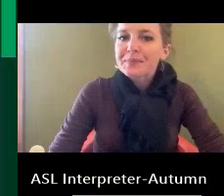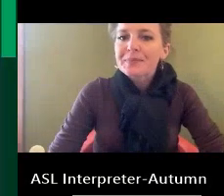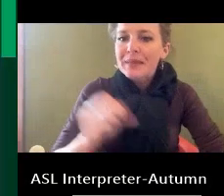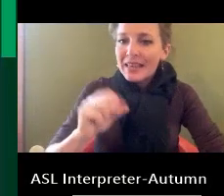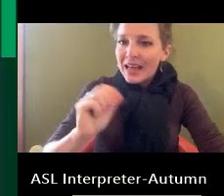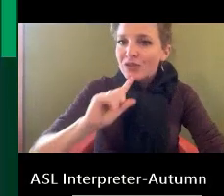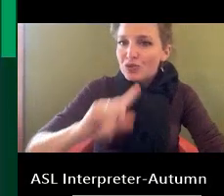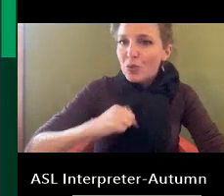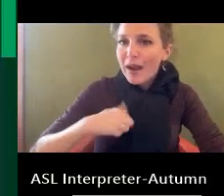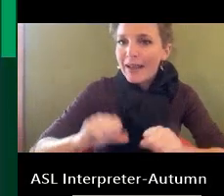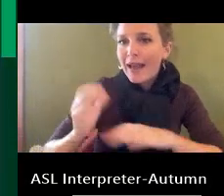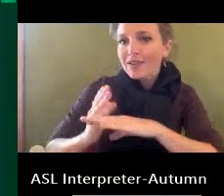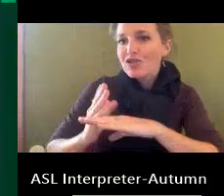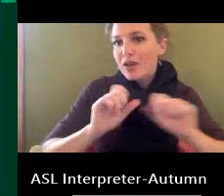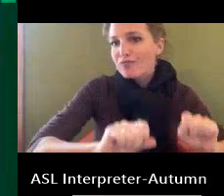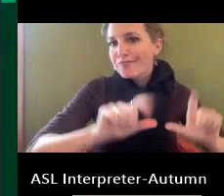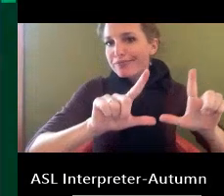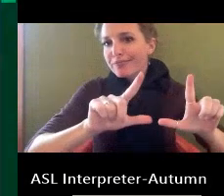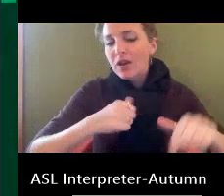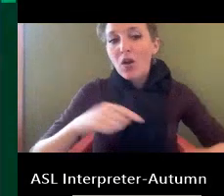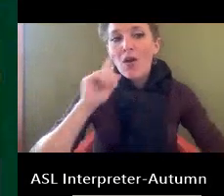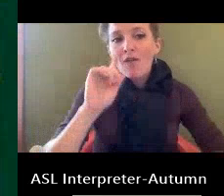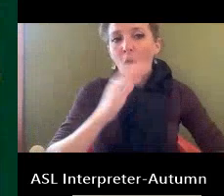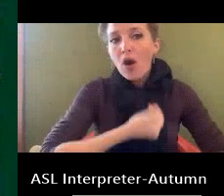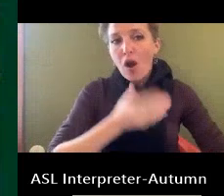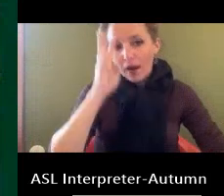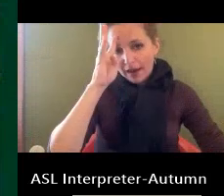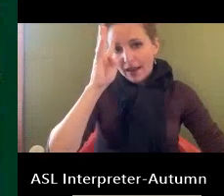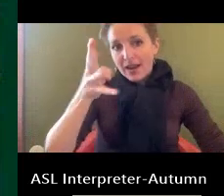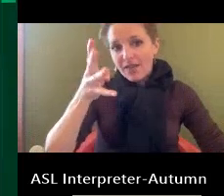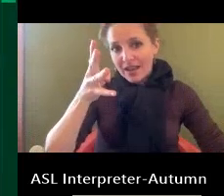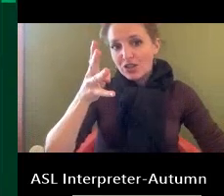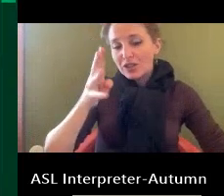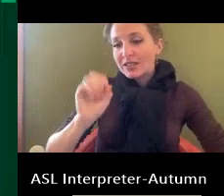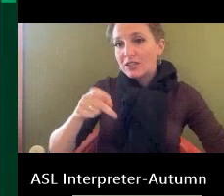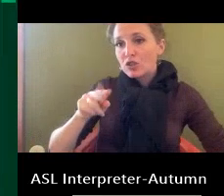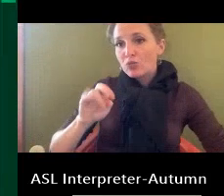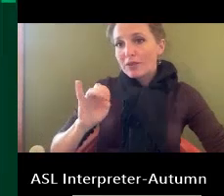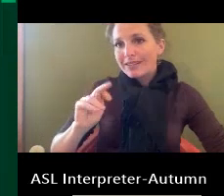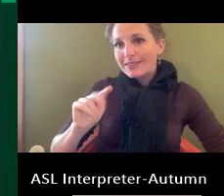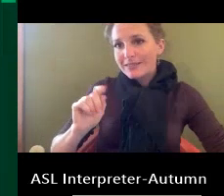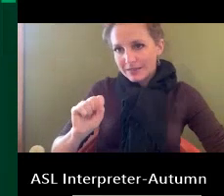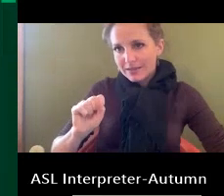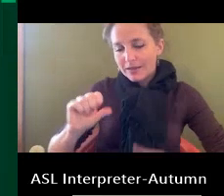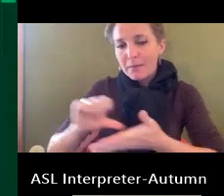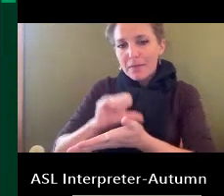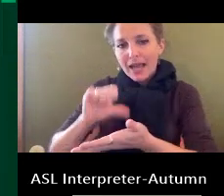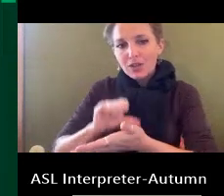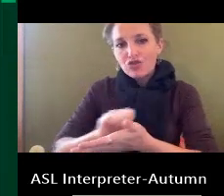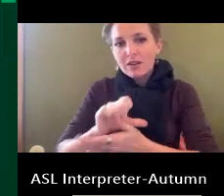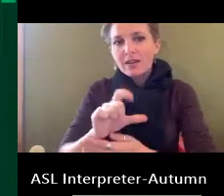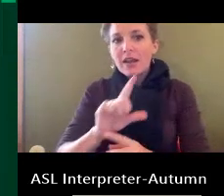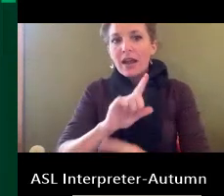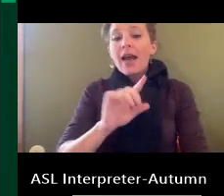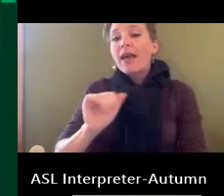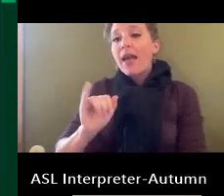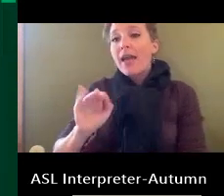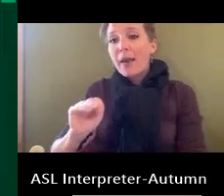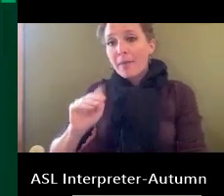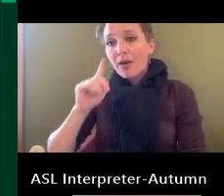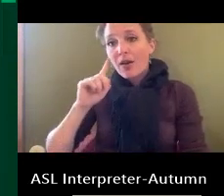I can share my screen here. So on our innovation sprints page on the at aimforclimate.org, and I'll put